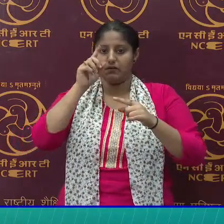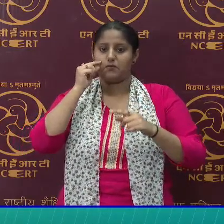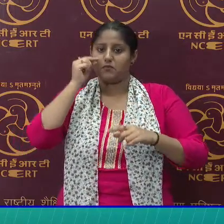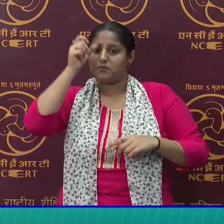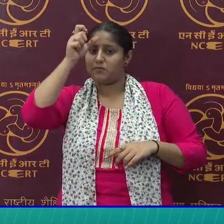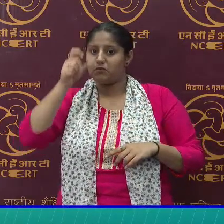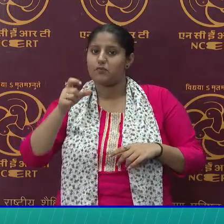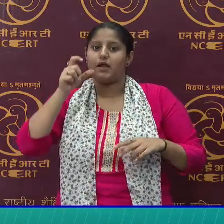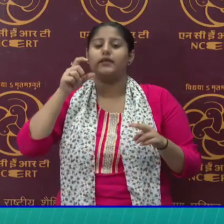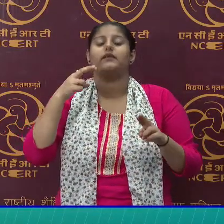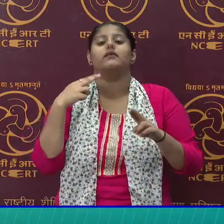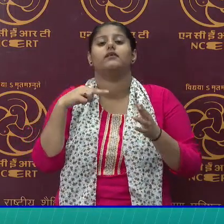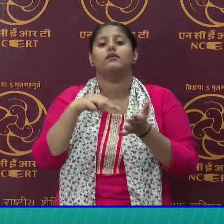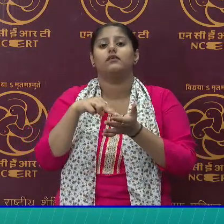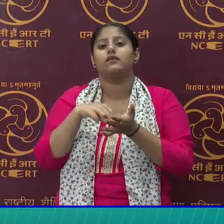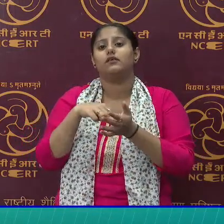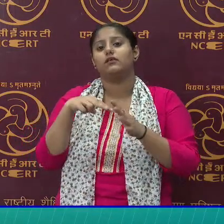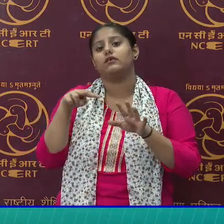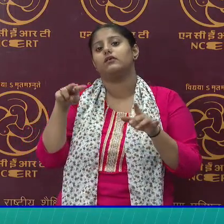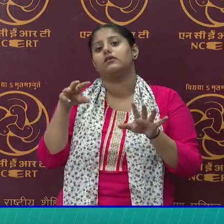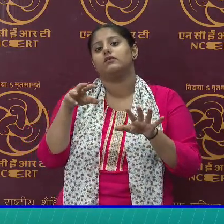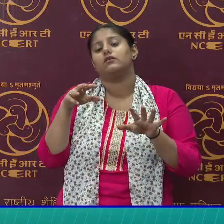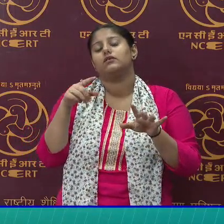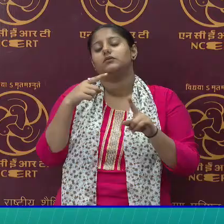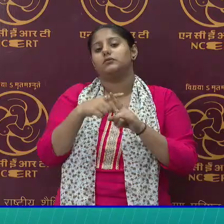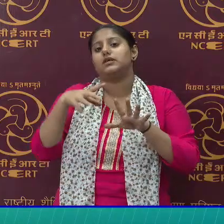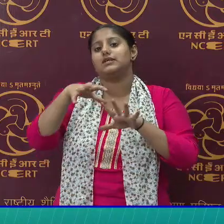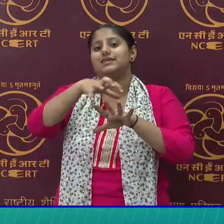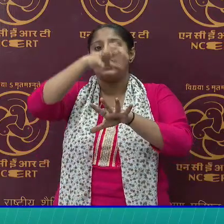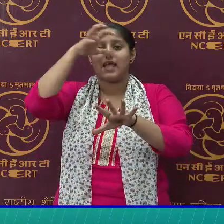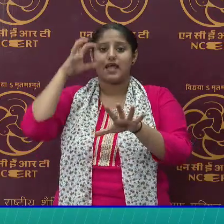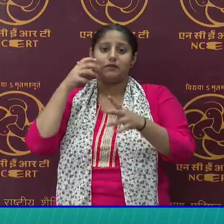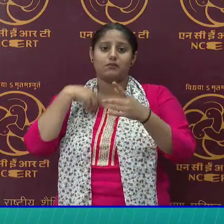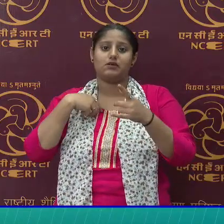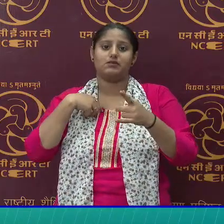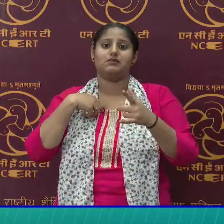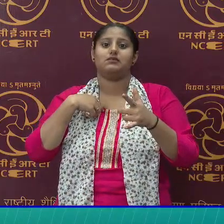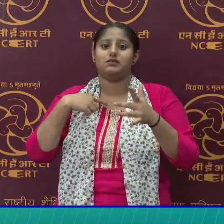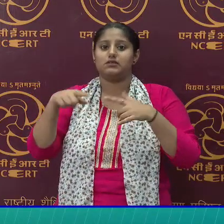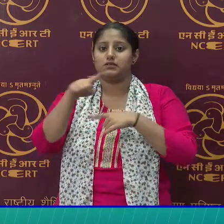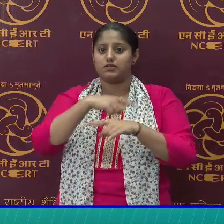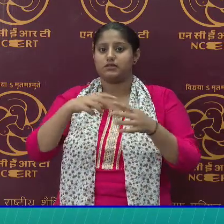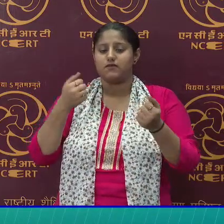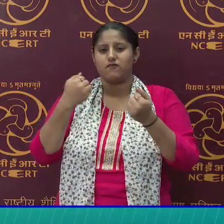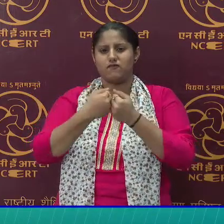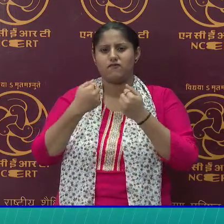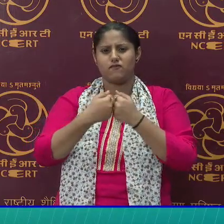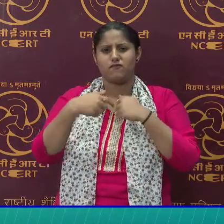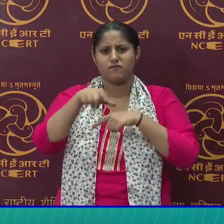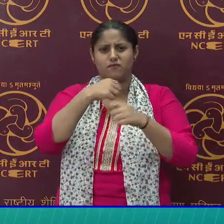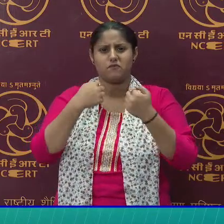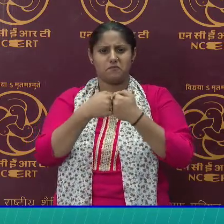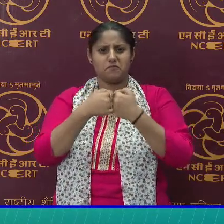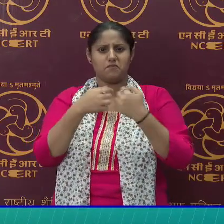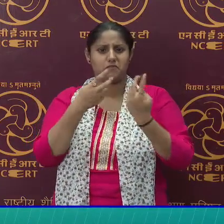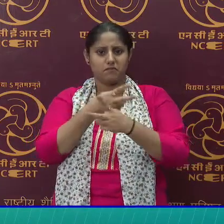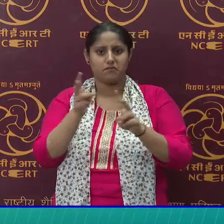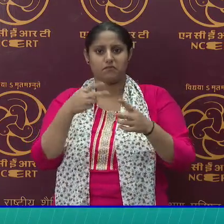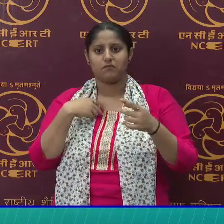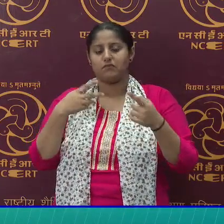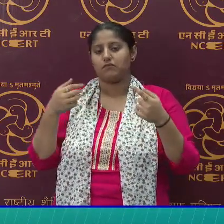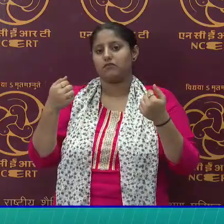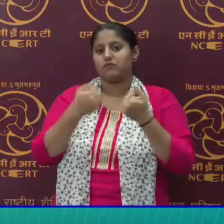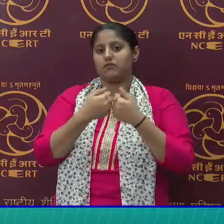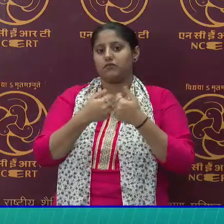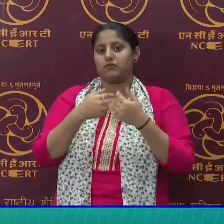the animals led by the tiger, they were fighting for survival, and then they Hek